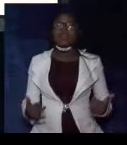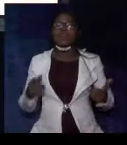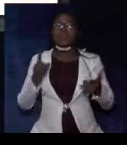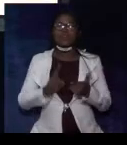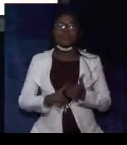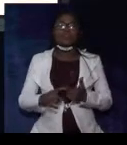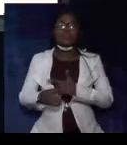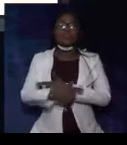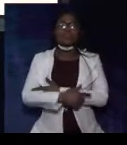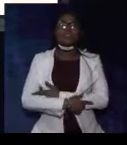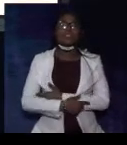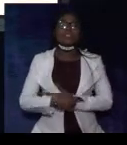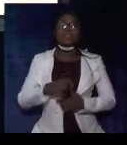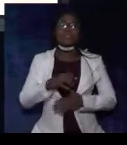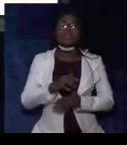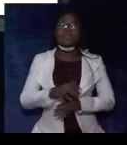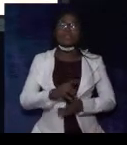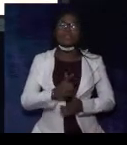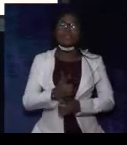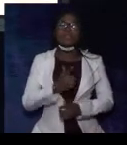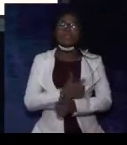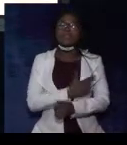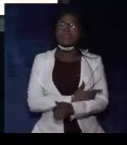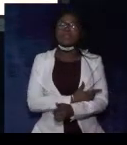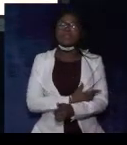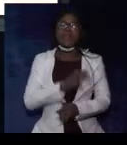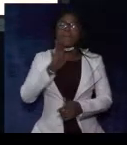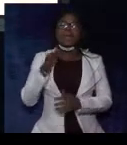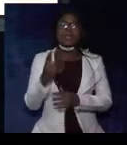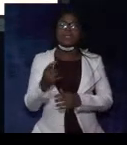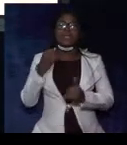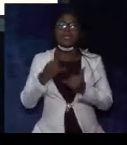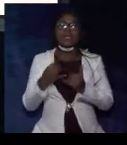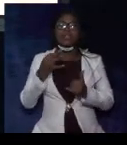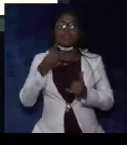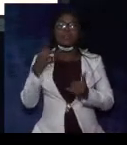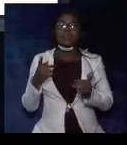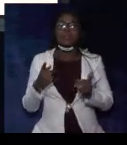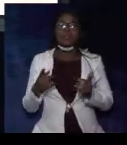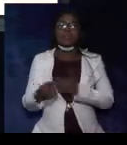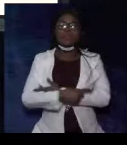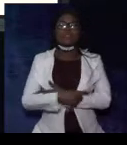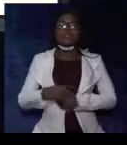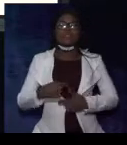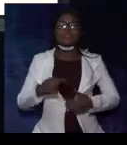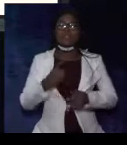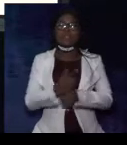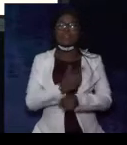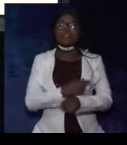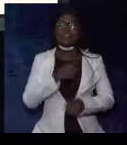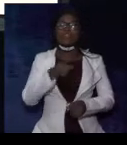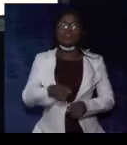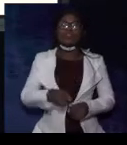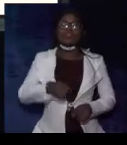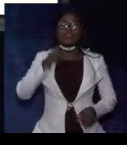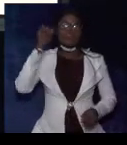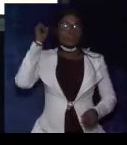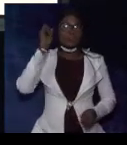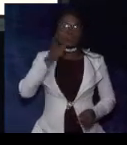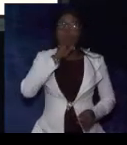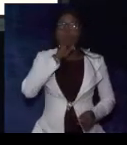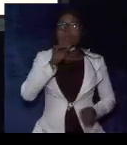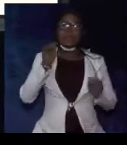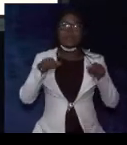Now to the learning objective for this lesson. By the end of this lesson, you should be able to define